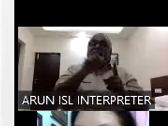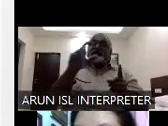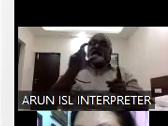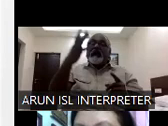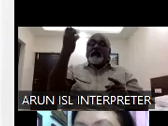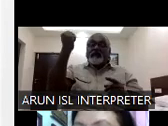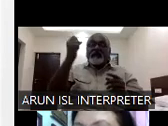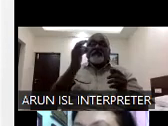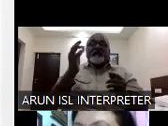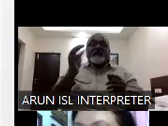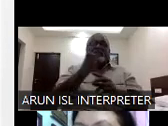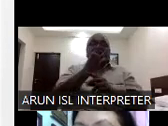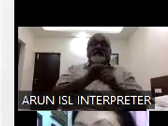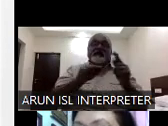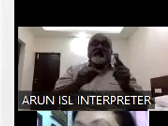the district